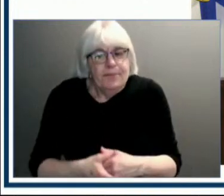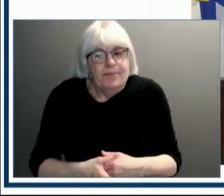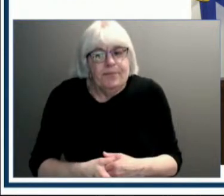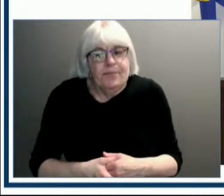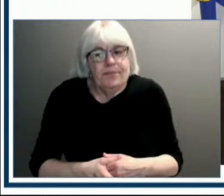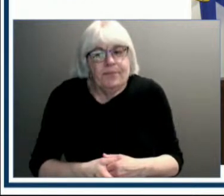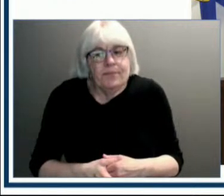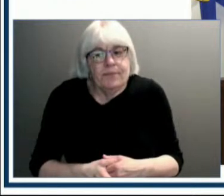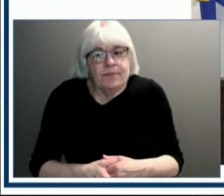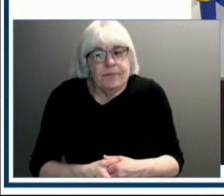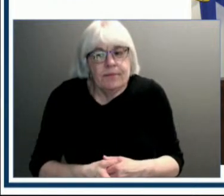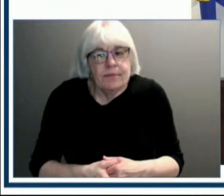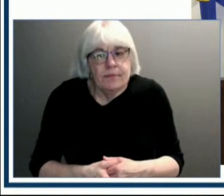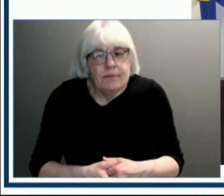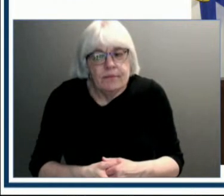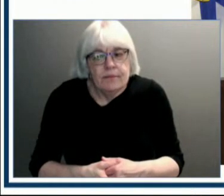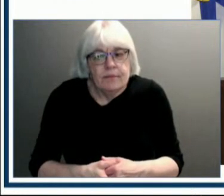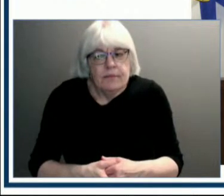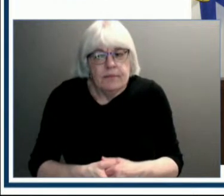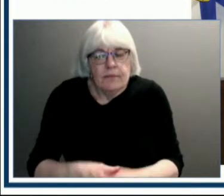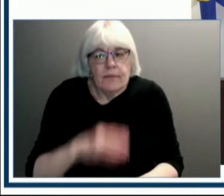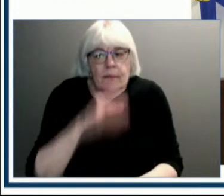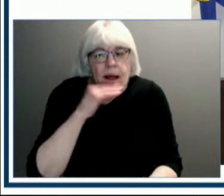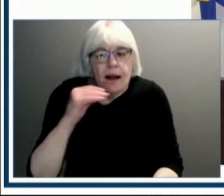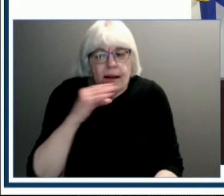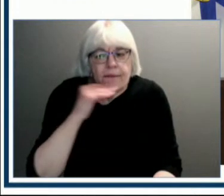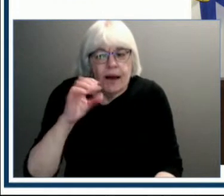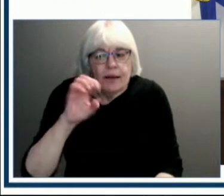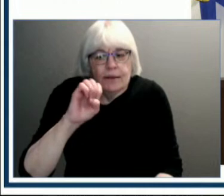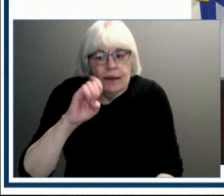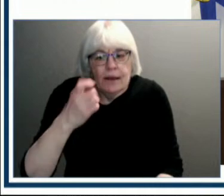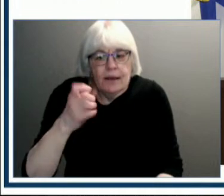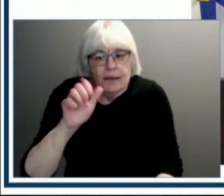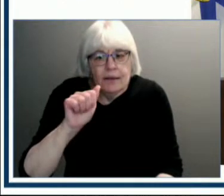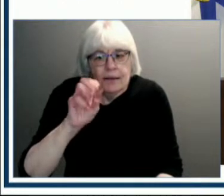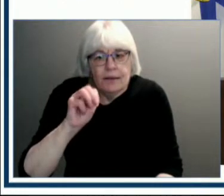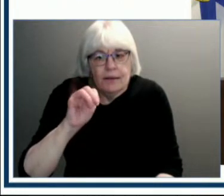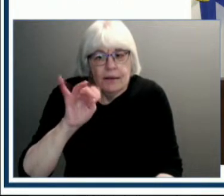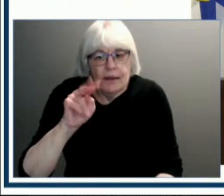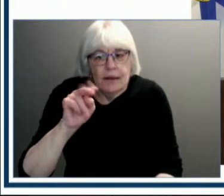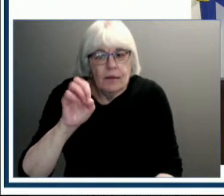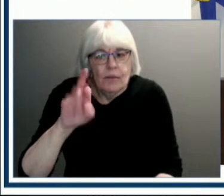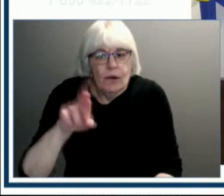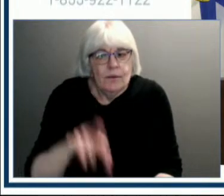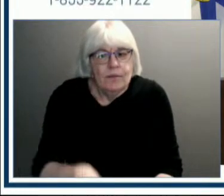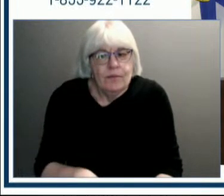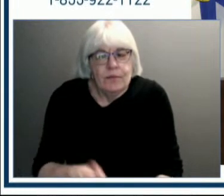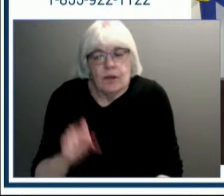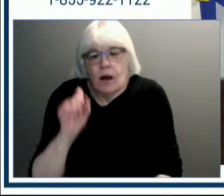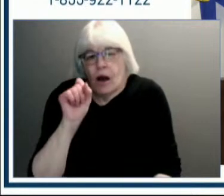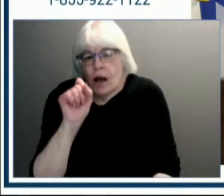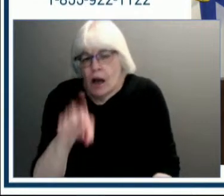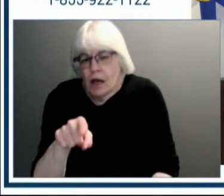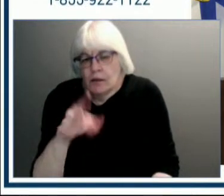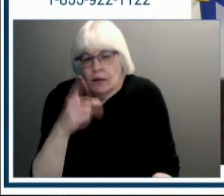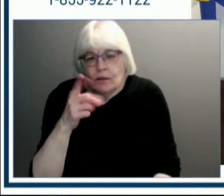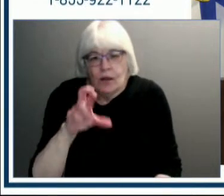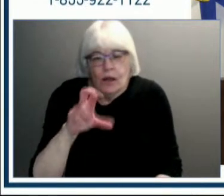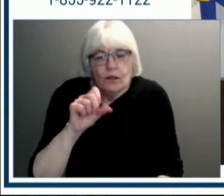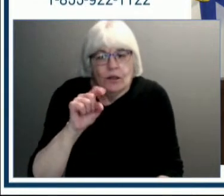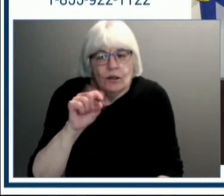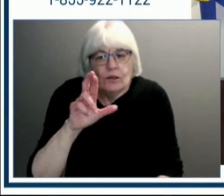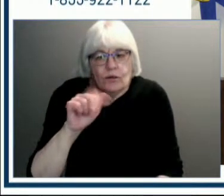Tim. Hi, good afternoon. Dr. Strang, I wonder if you can speak a little bit more directly to the situation in hospitals with